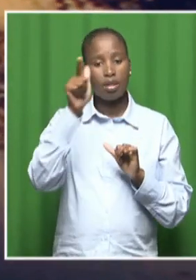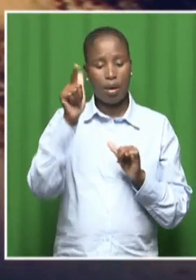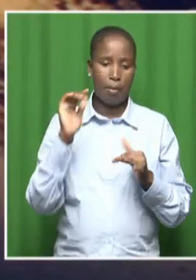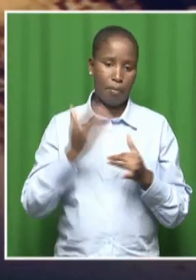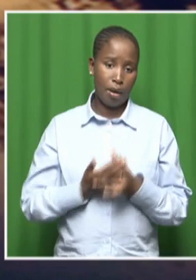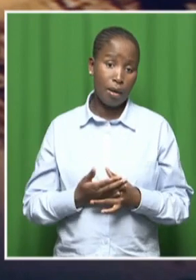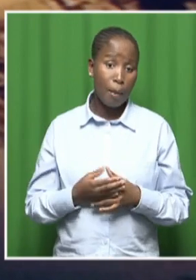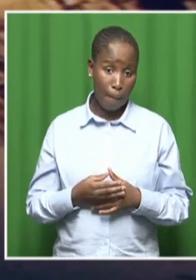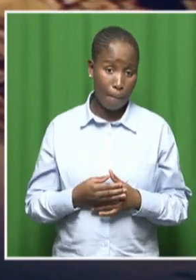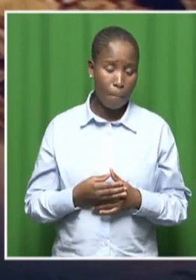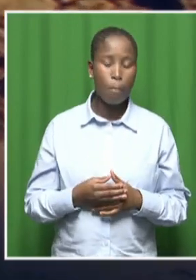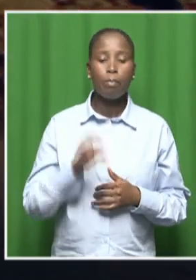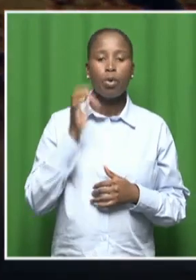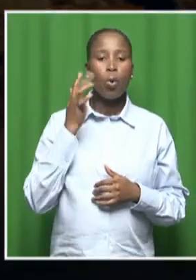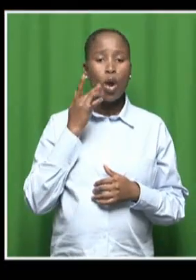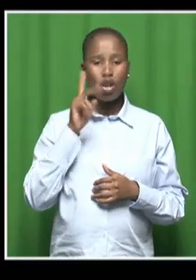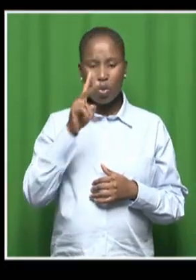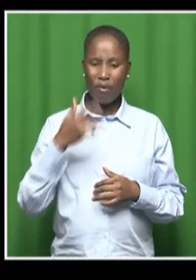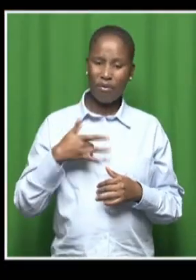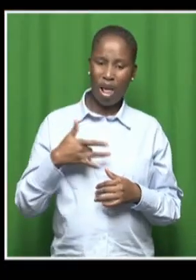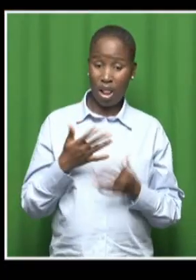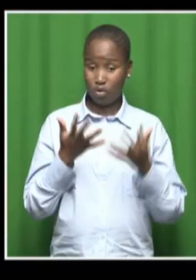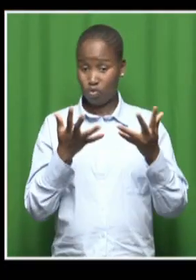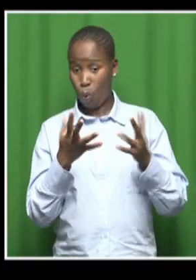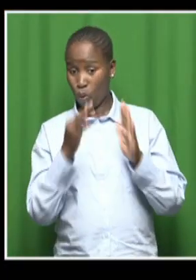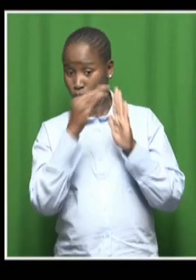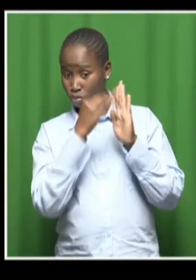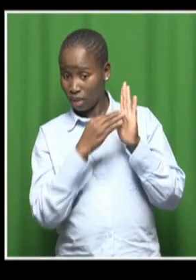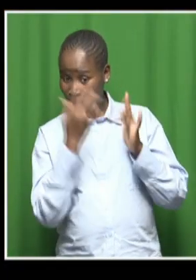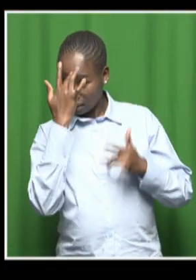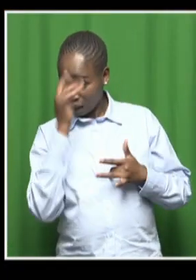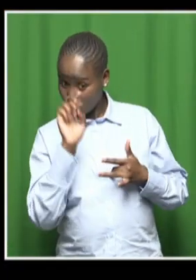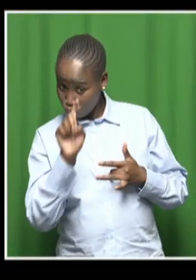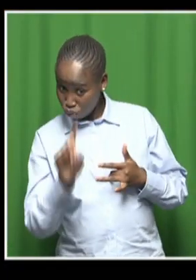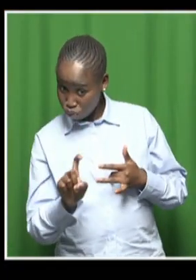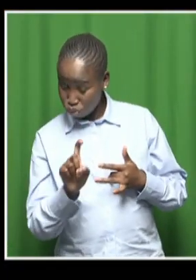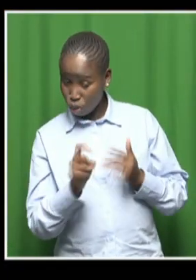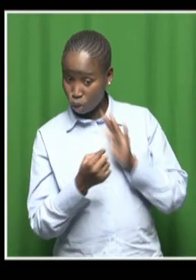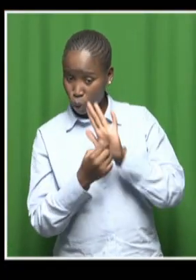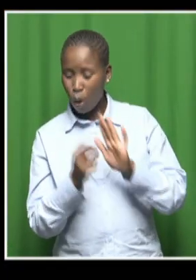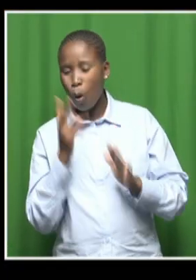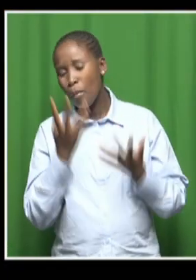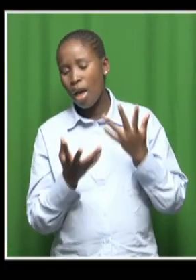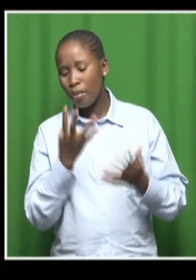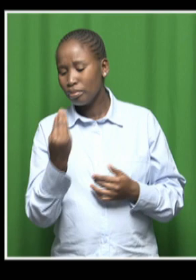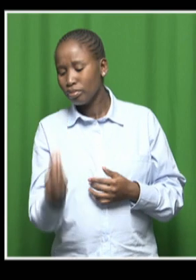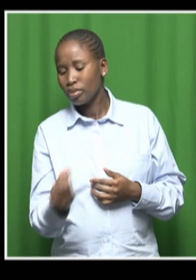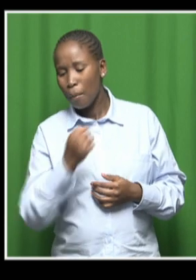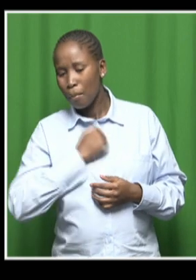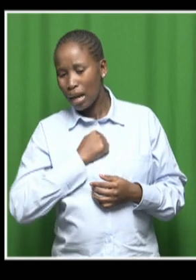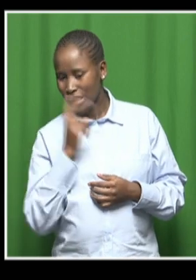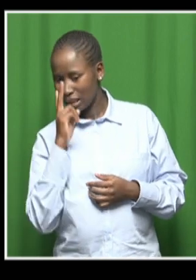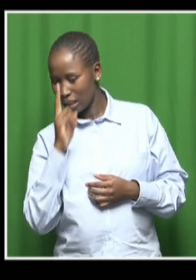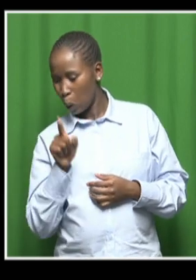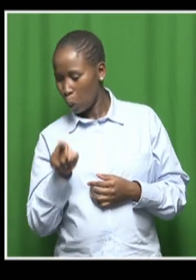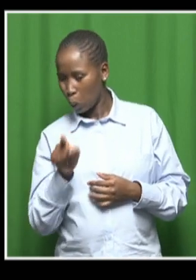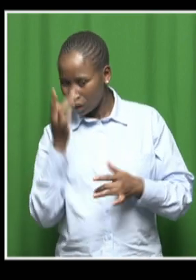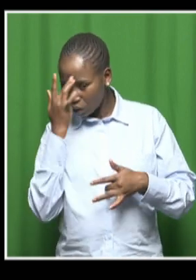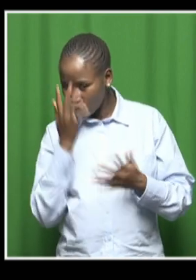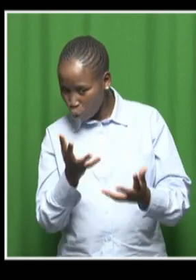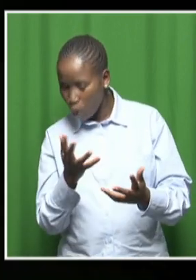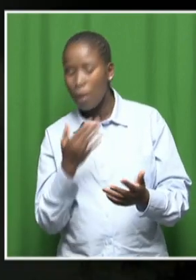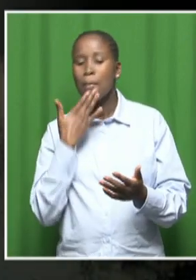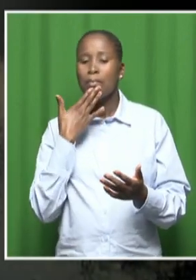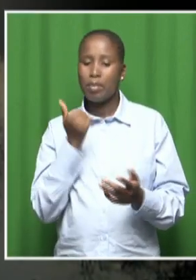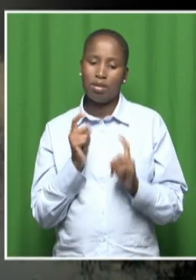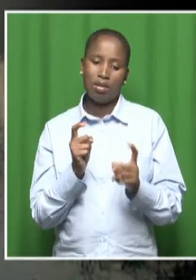So if you see or feel any of these symptoms, or you see particularly your children having these symptoms, just take them